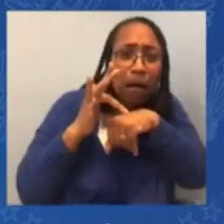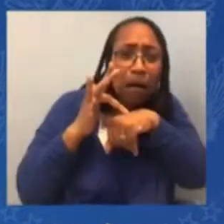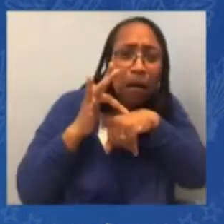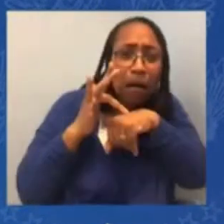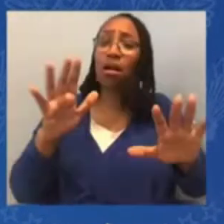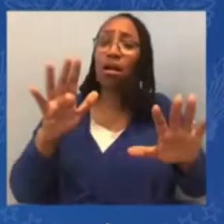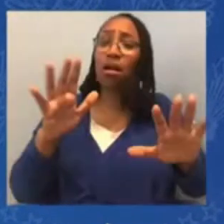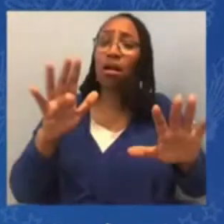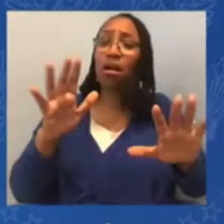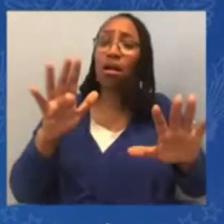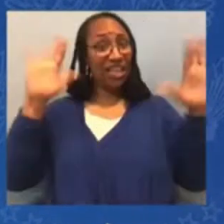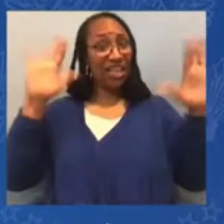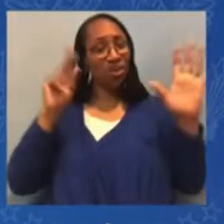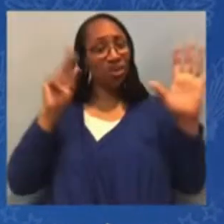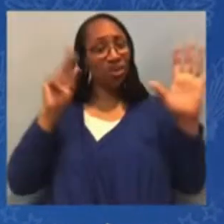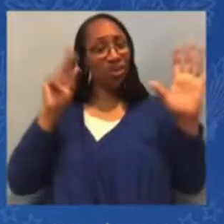finished.